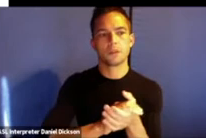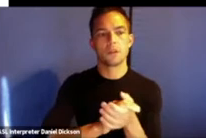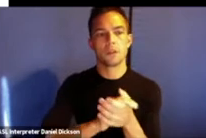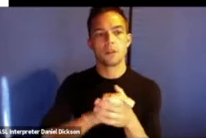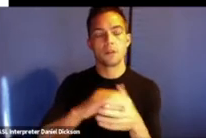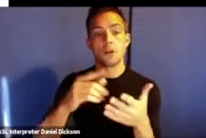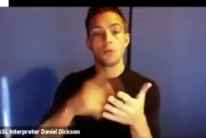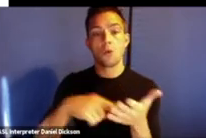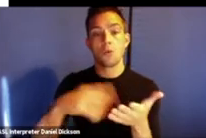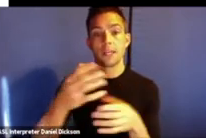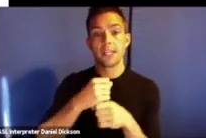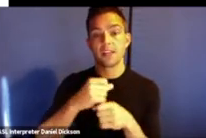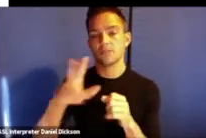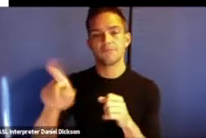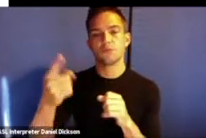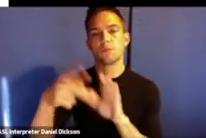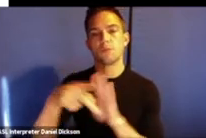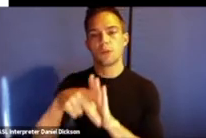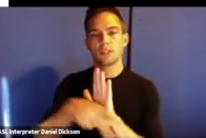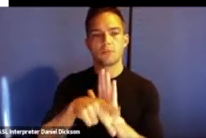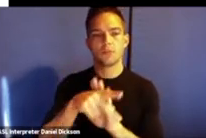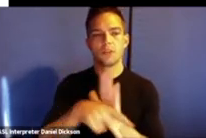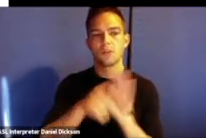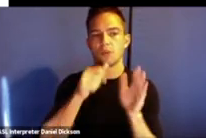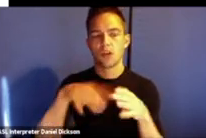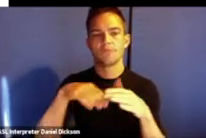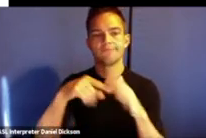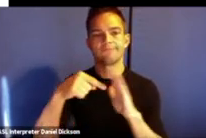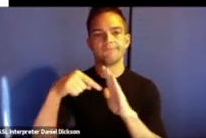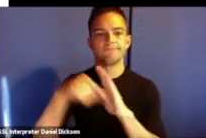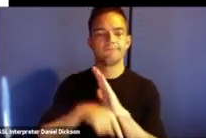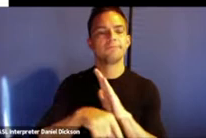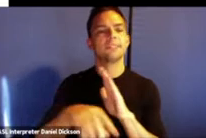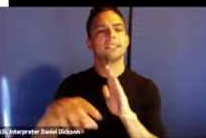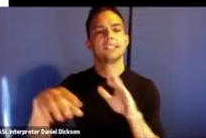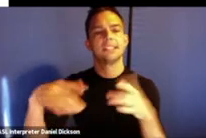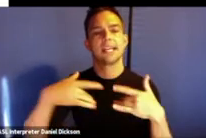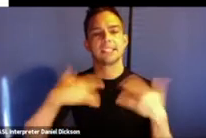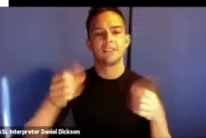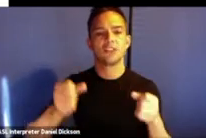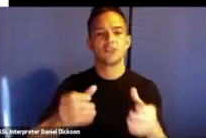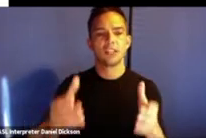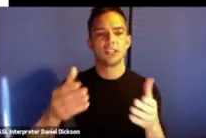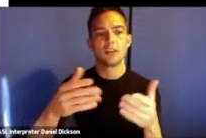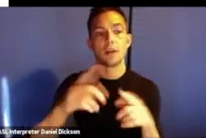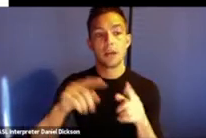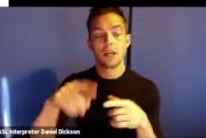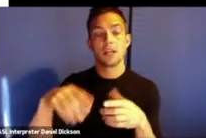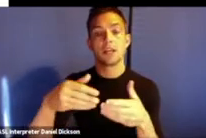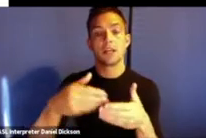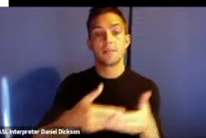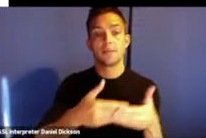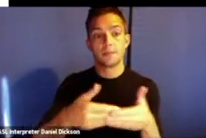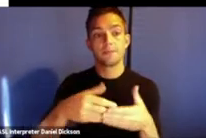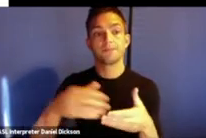really get are principles. We don't really get the activities or the strategies. And we know that providing infants with active, variable,